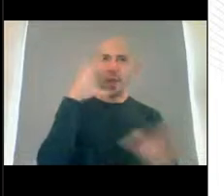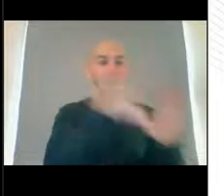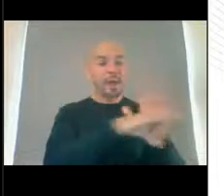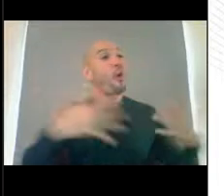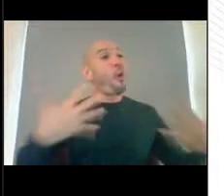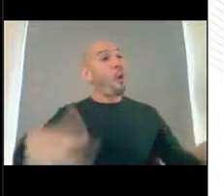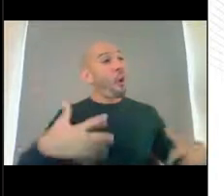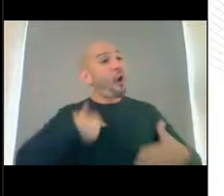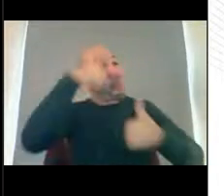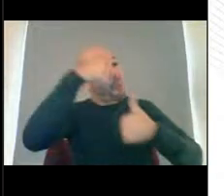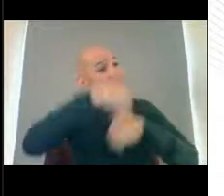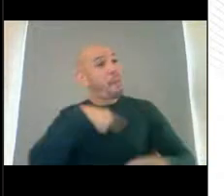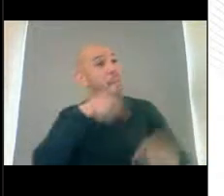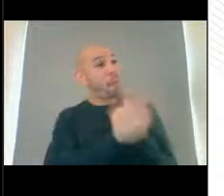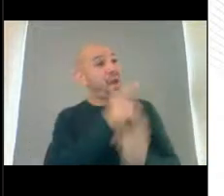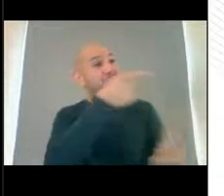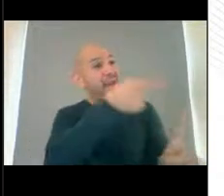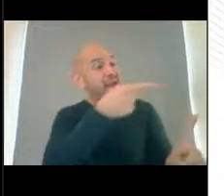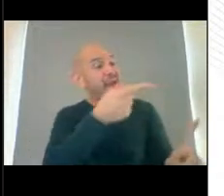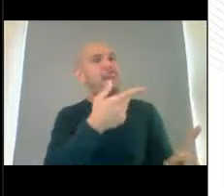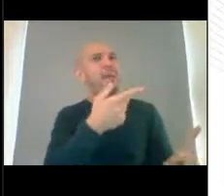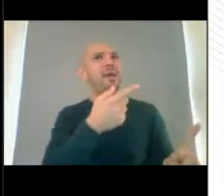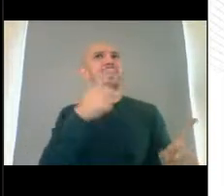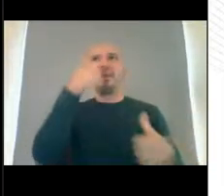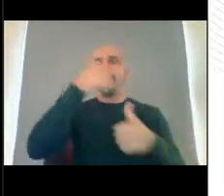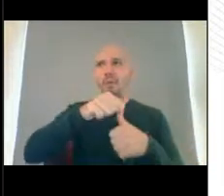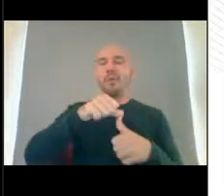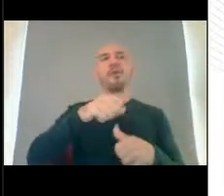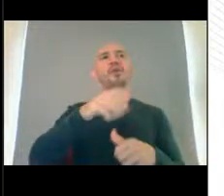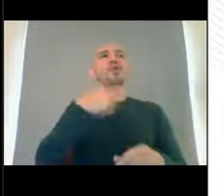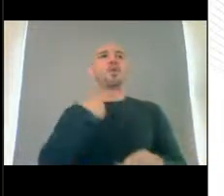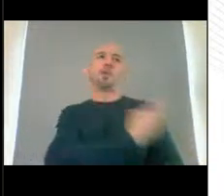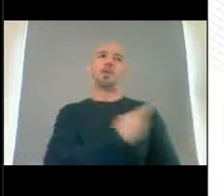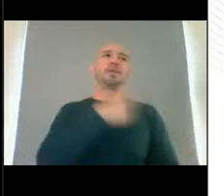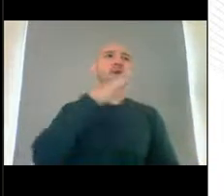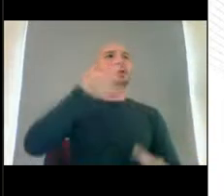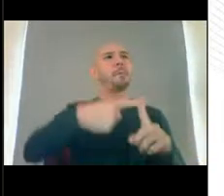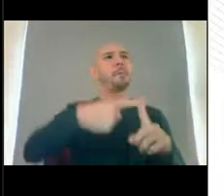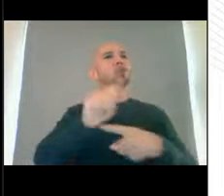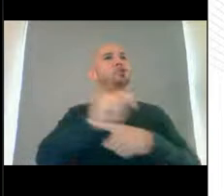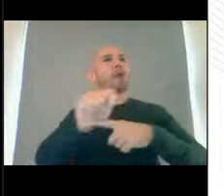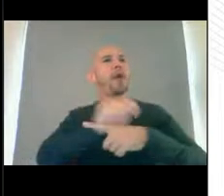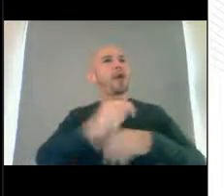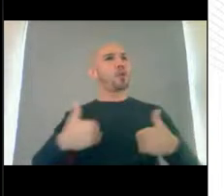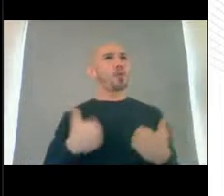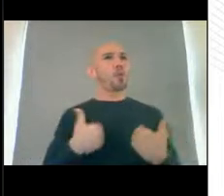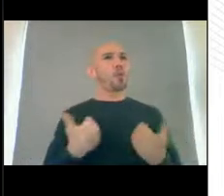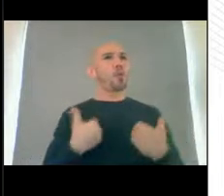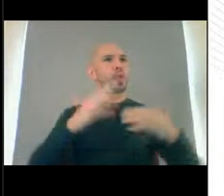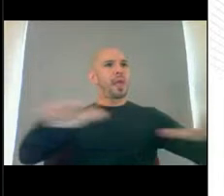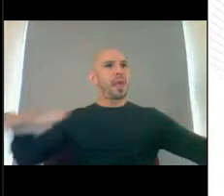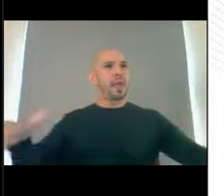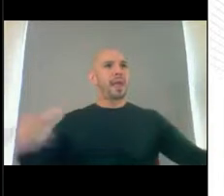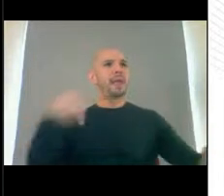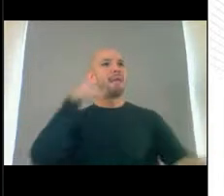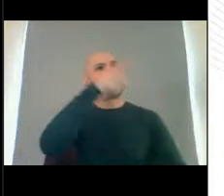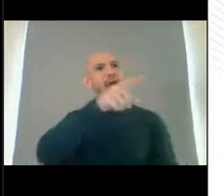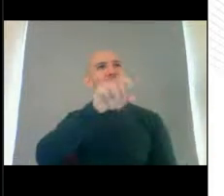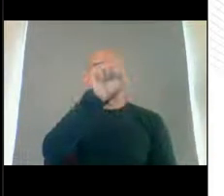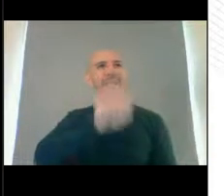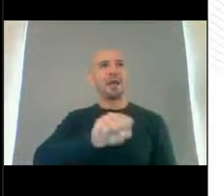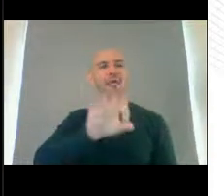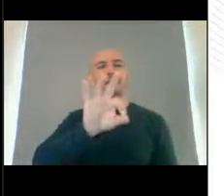him about training youth in south fresno um and we do have a a plan to put